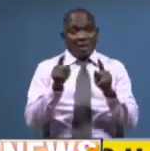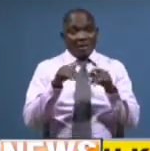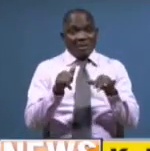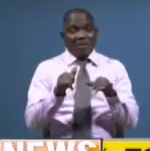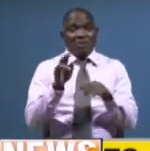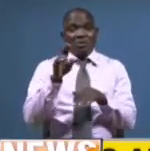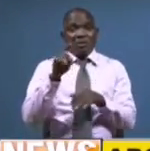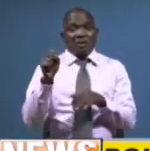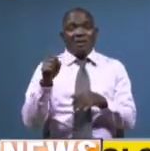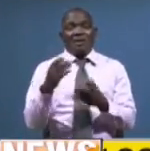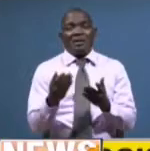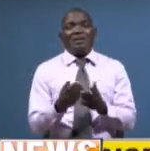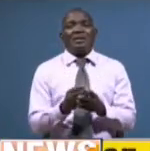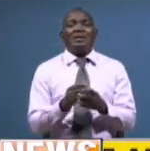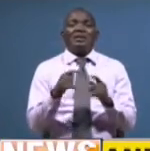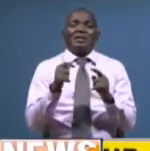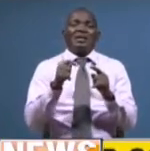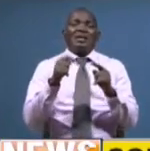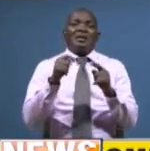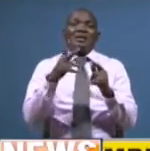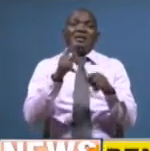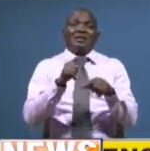the UDS runs a trimester system